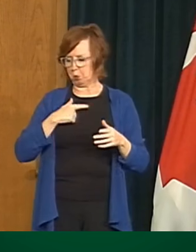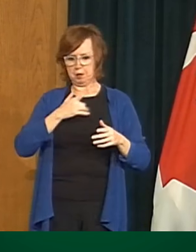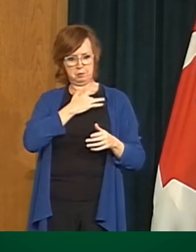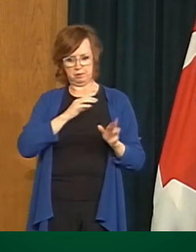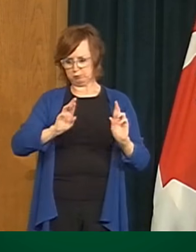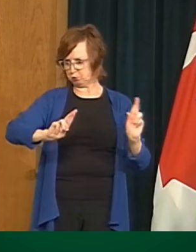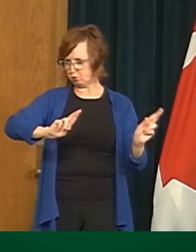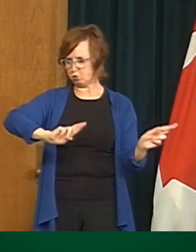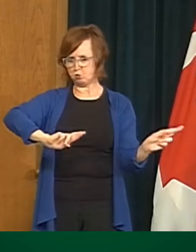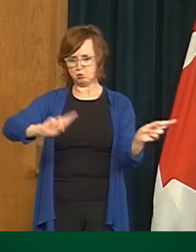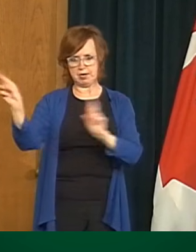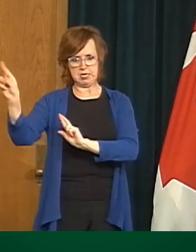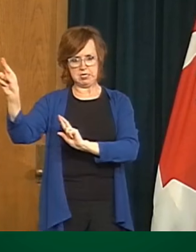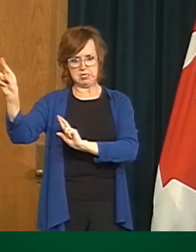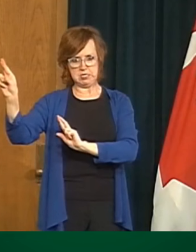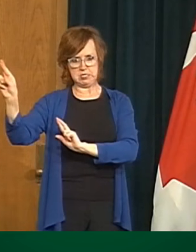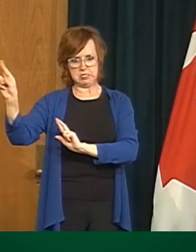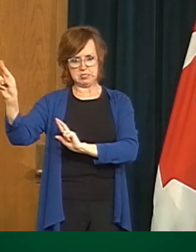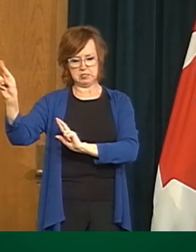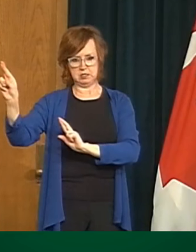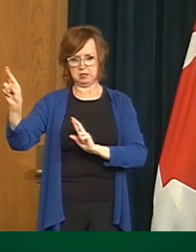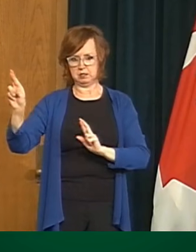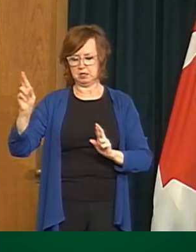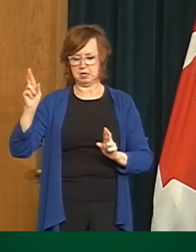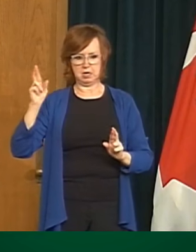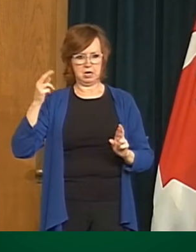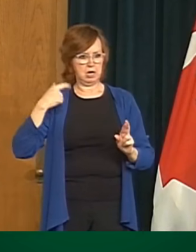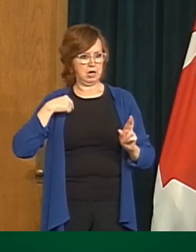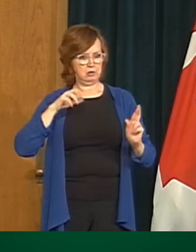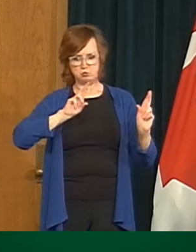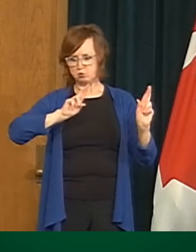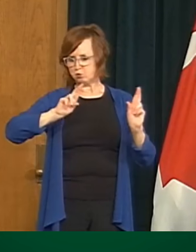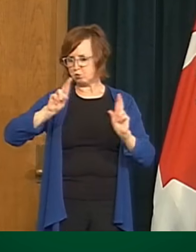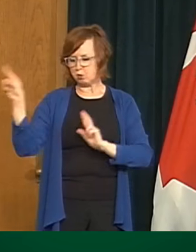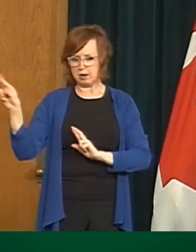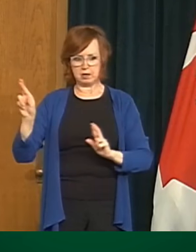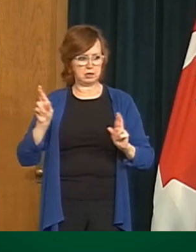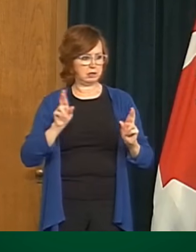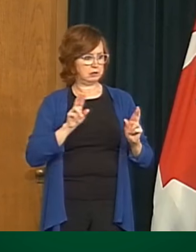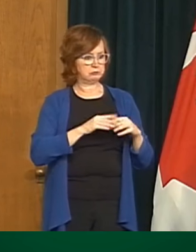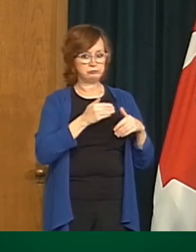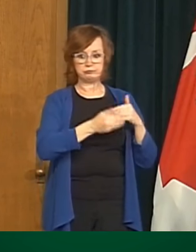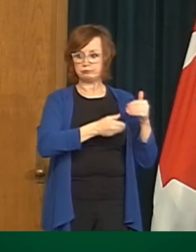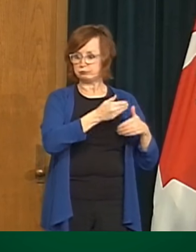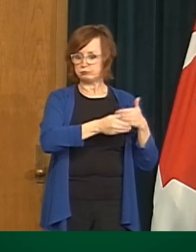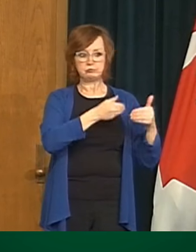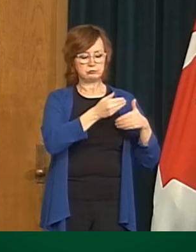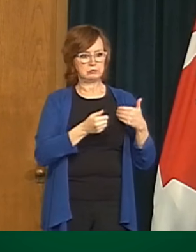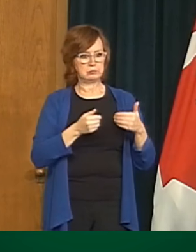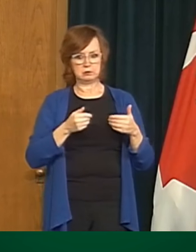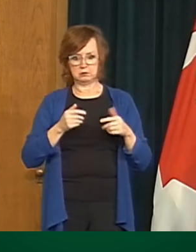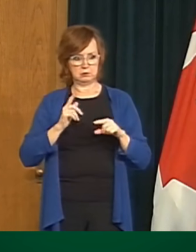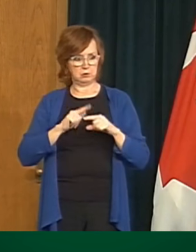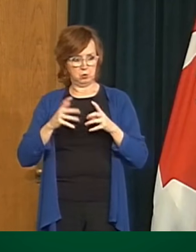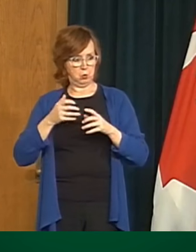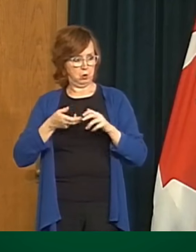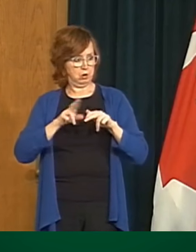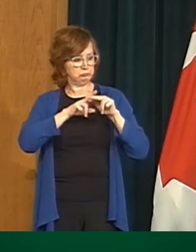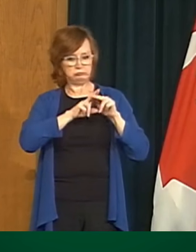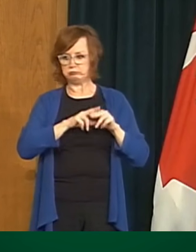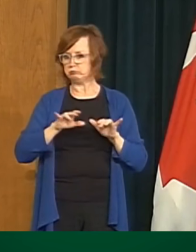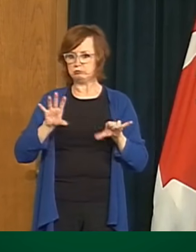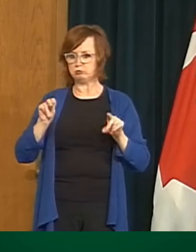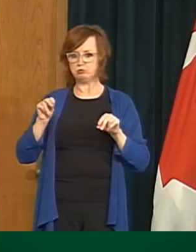do more tests than we have been able to deliver, and that has been intentional. We have always been planning to ensure that we have, just like we are